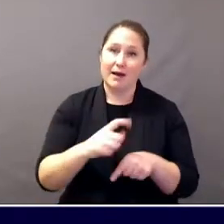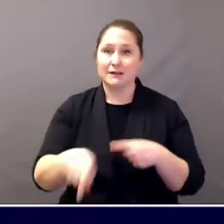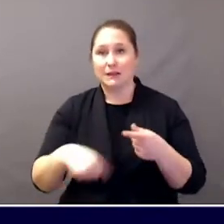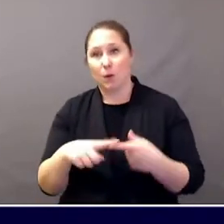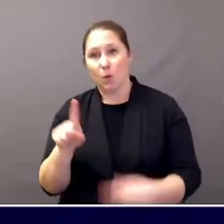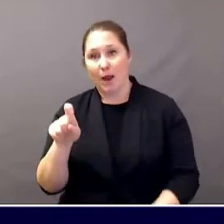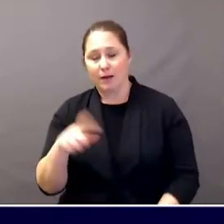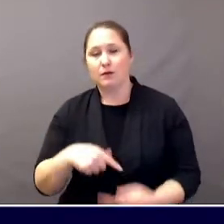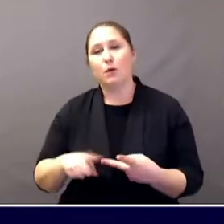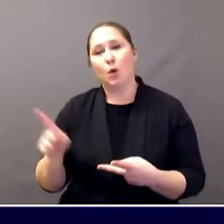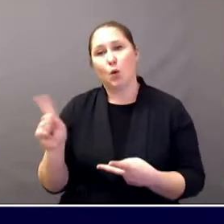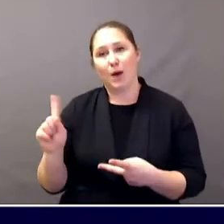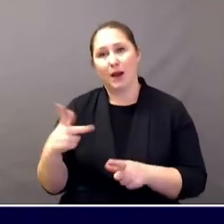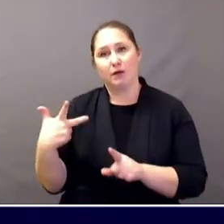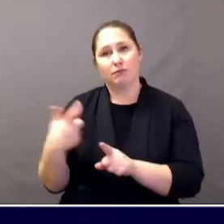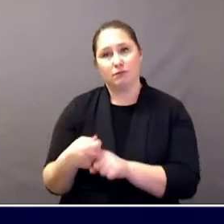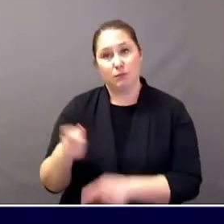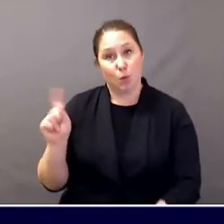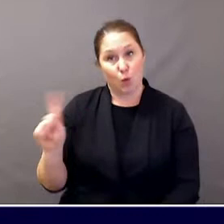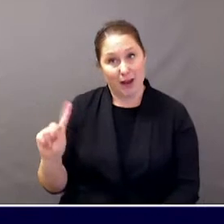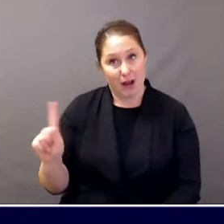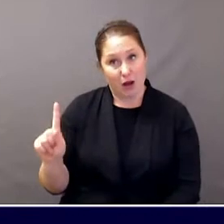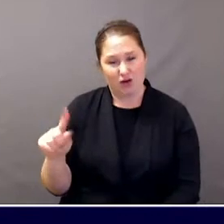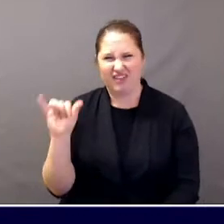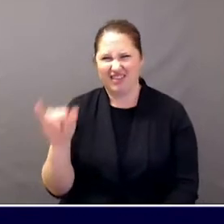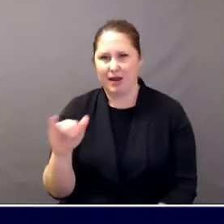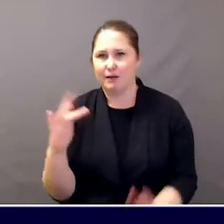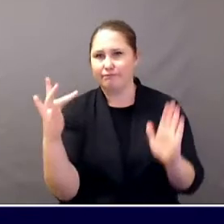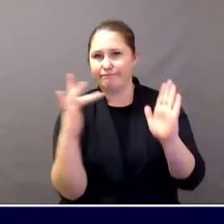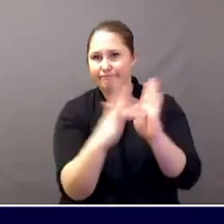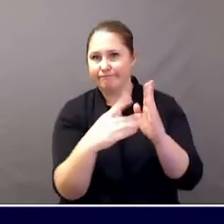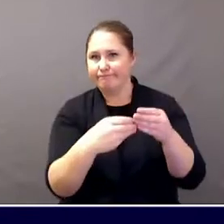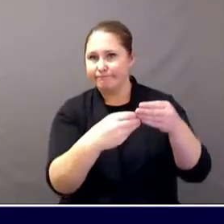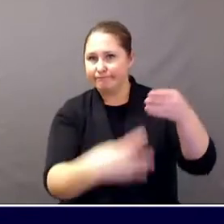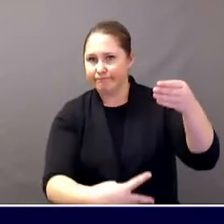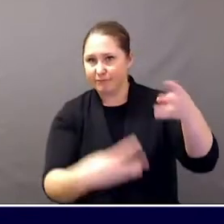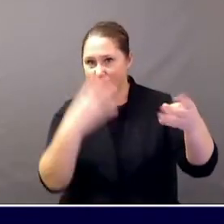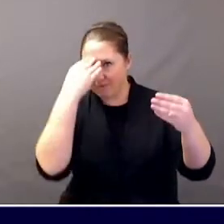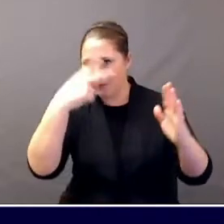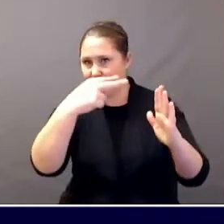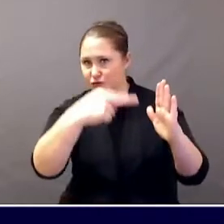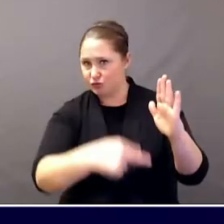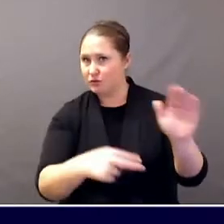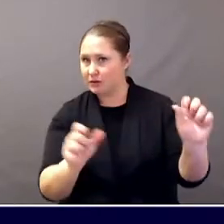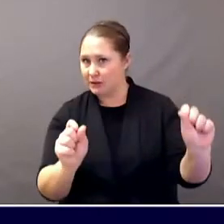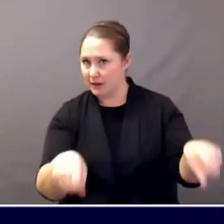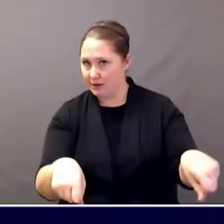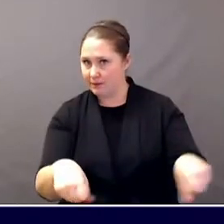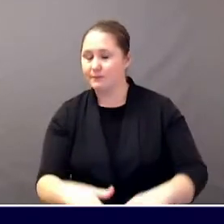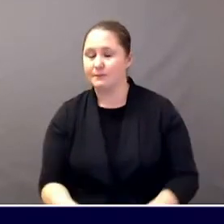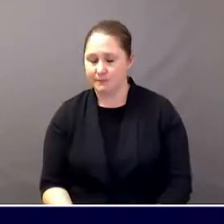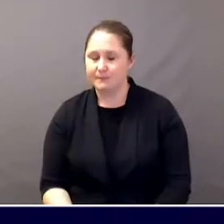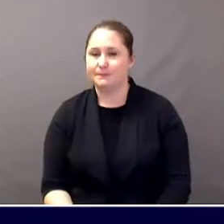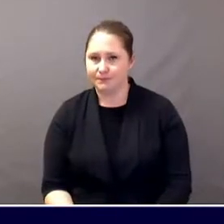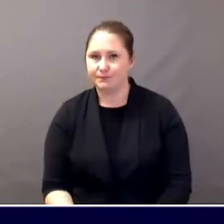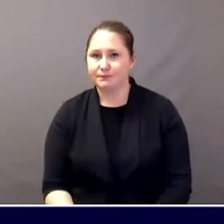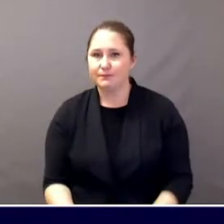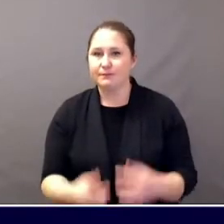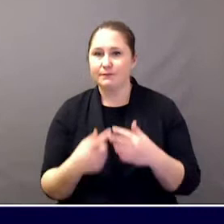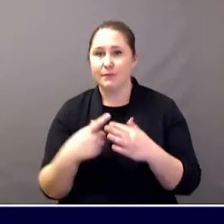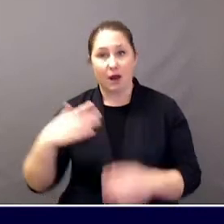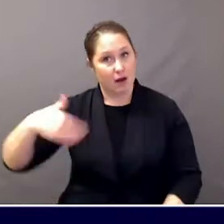get vaccinated. What we're hoping to do, and this is the early phases, we will, beginning next week, put